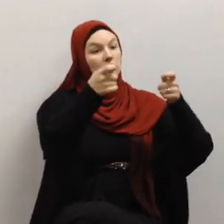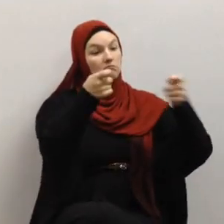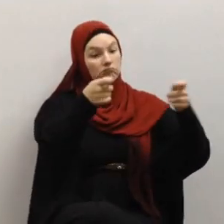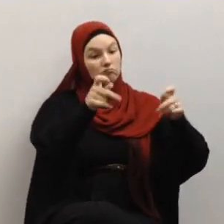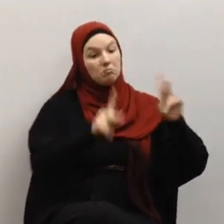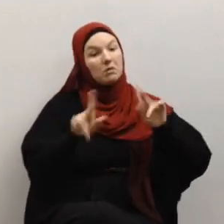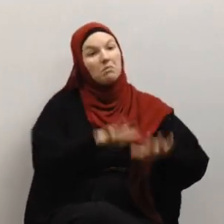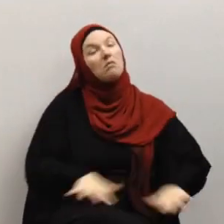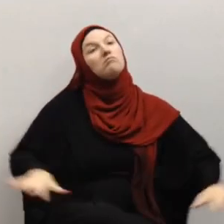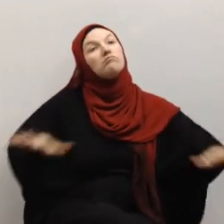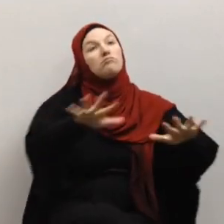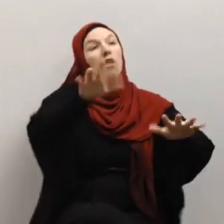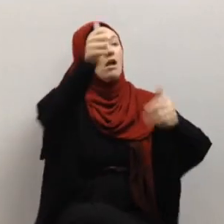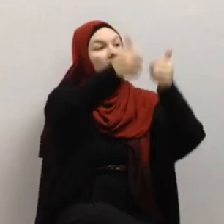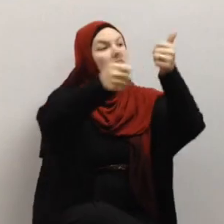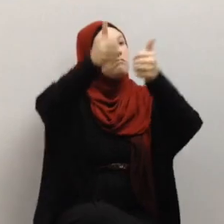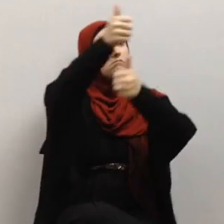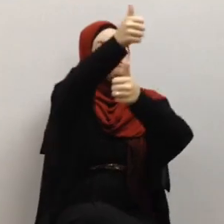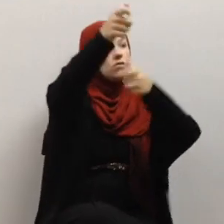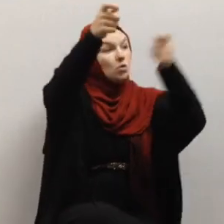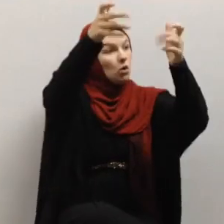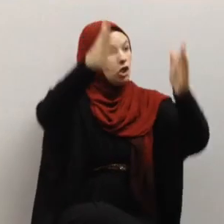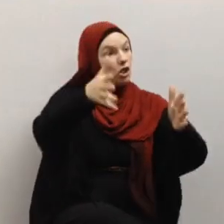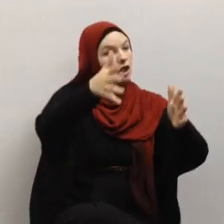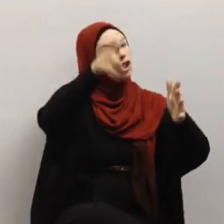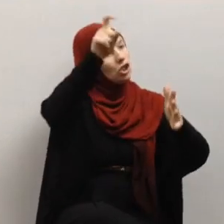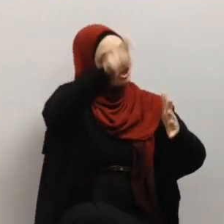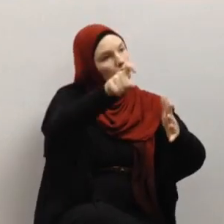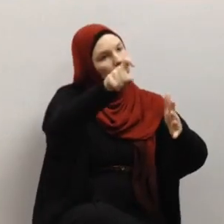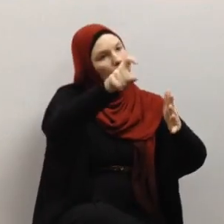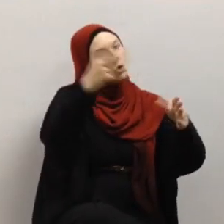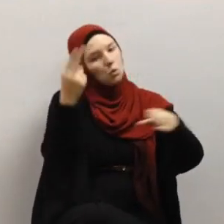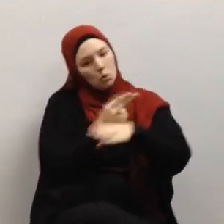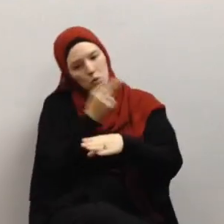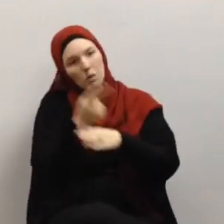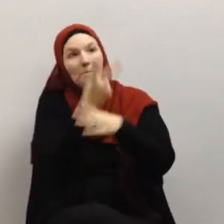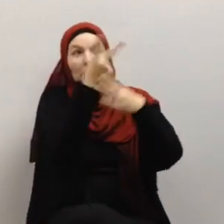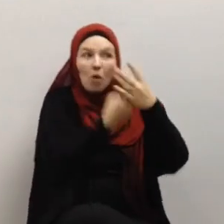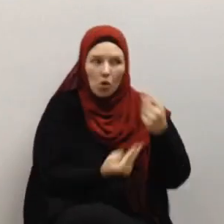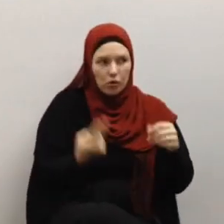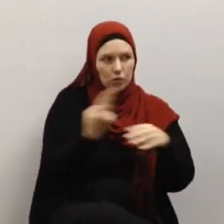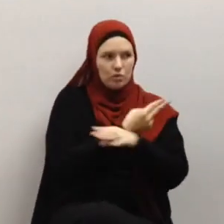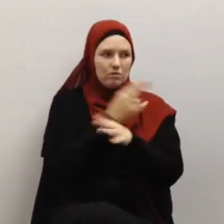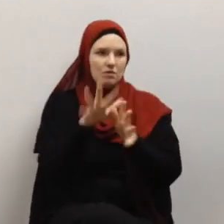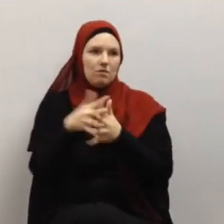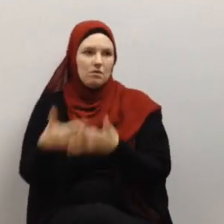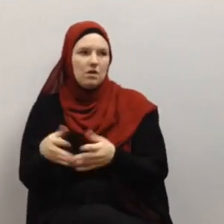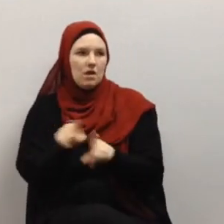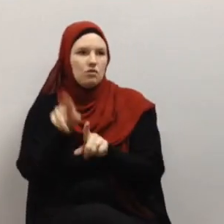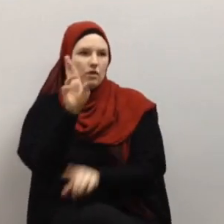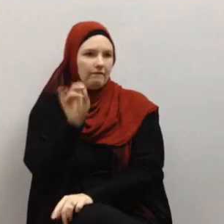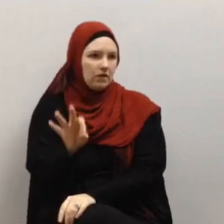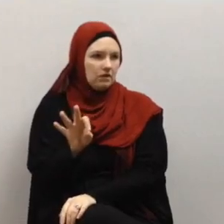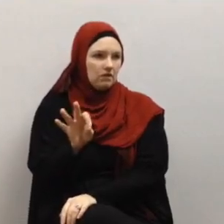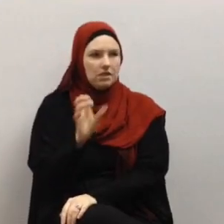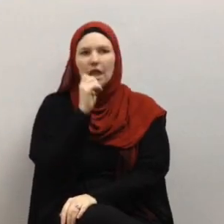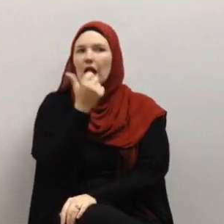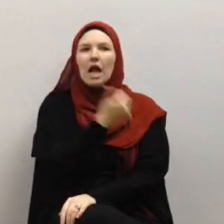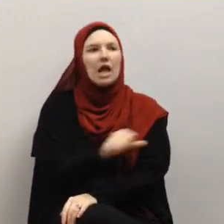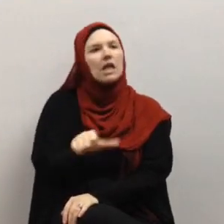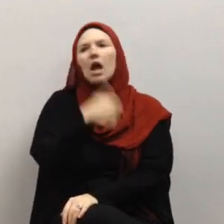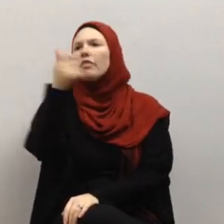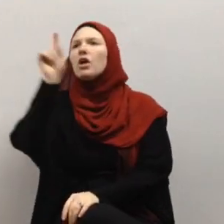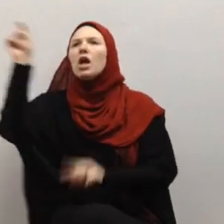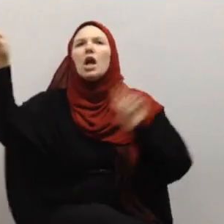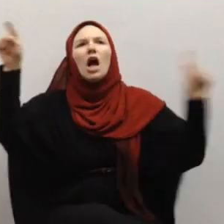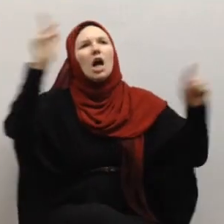nation should contract the Quran to be their reference, not any other source. Yes,